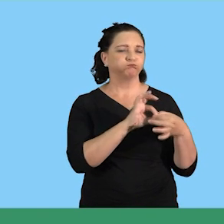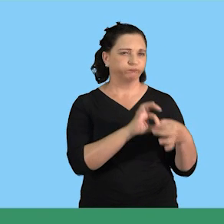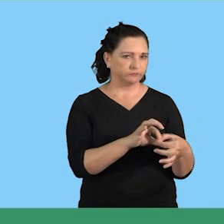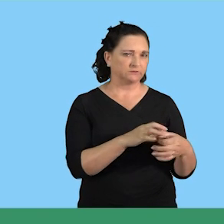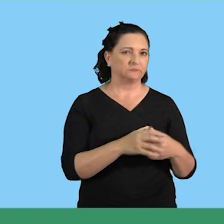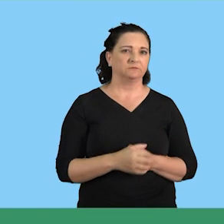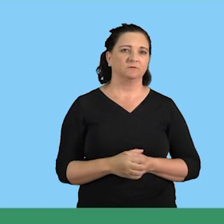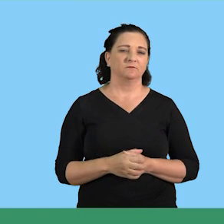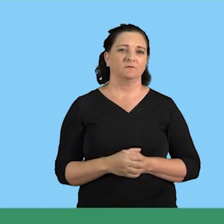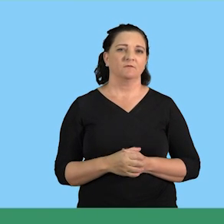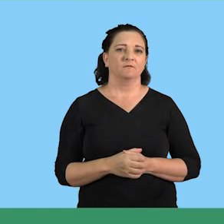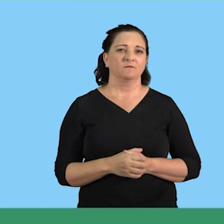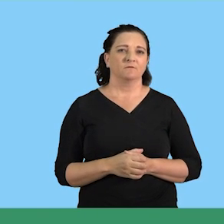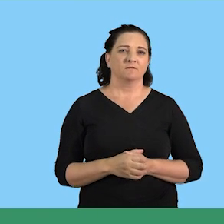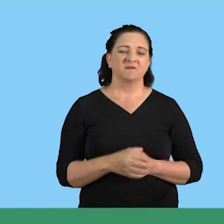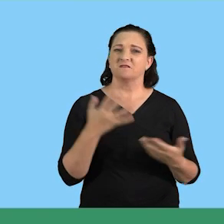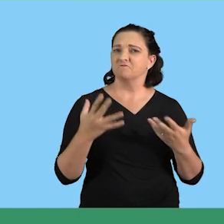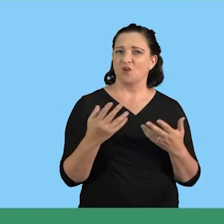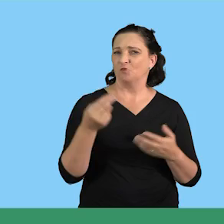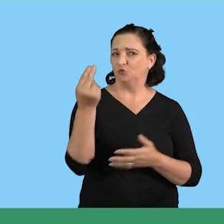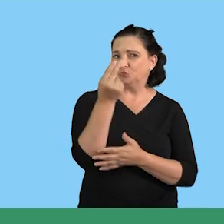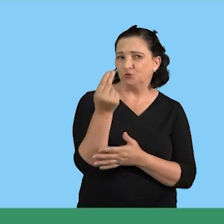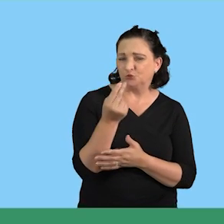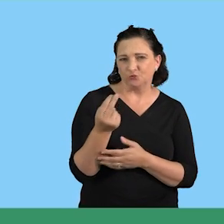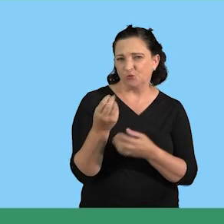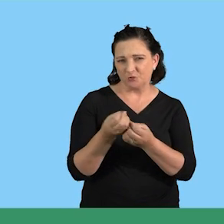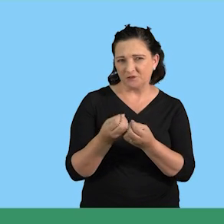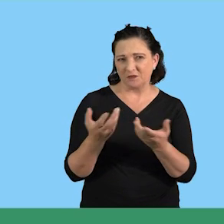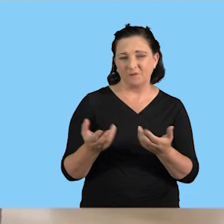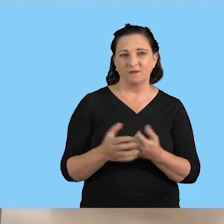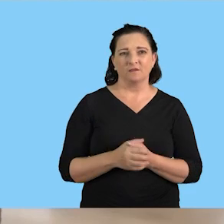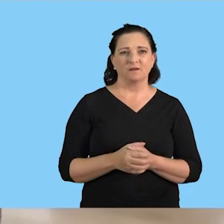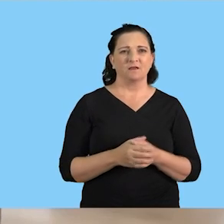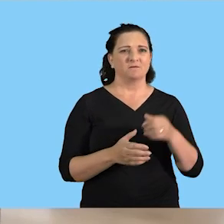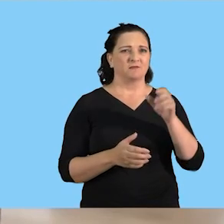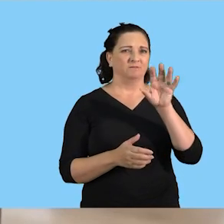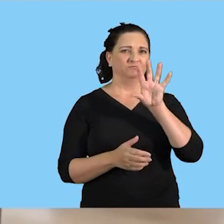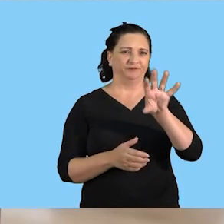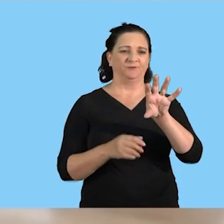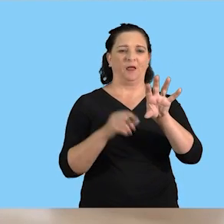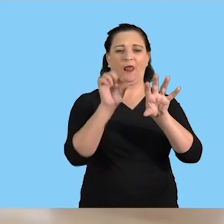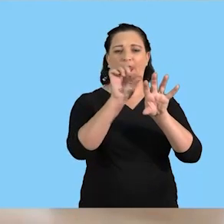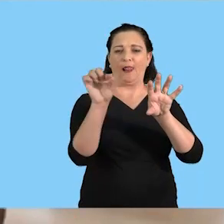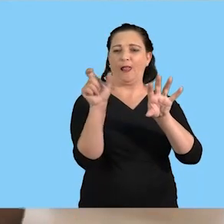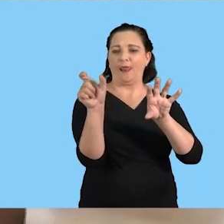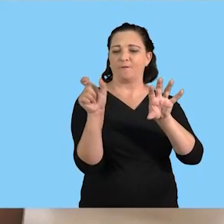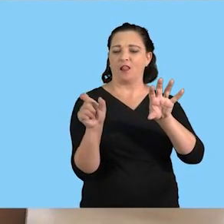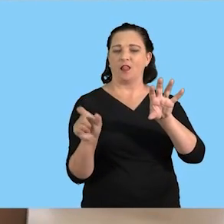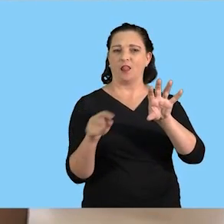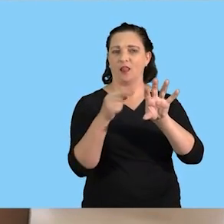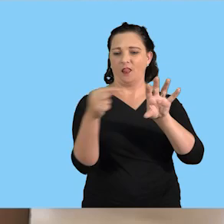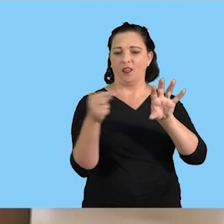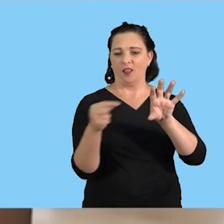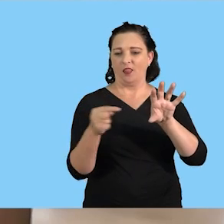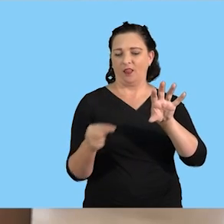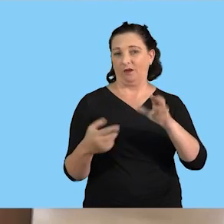these are diagrams, maybe they are skeletons, maybe drawings, and needs to be, we are labeling in that diagram and all that.